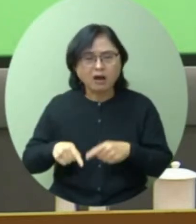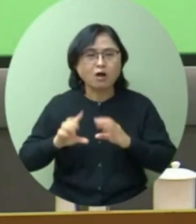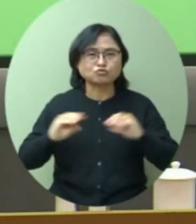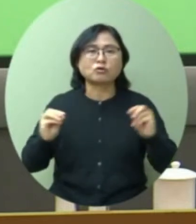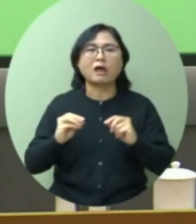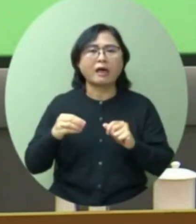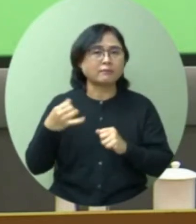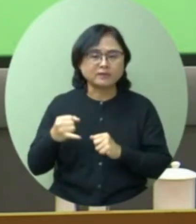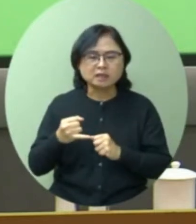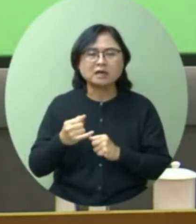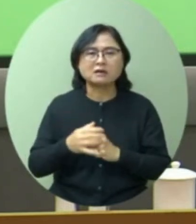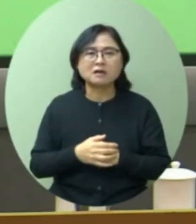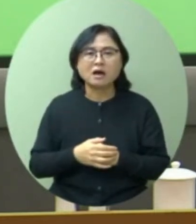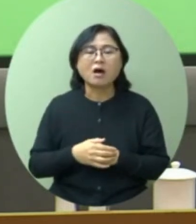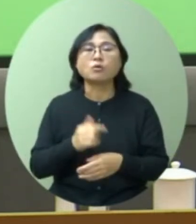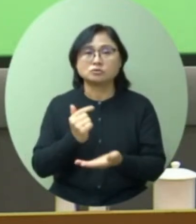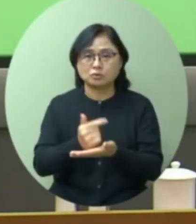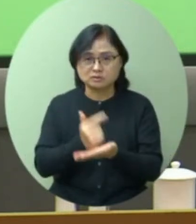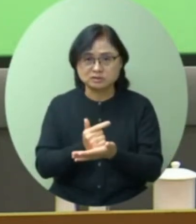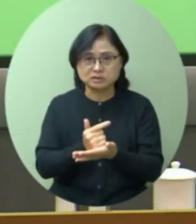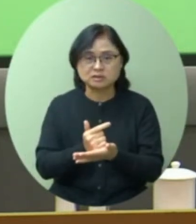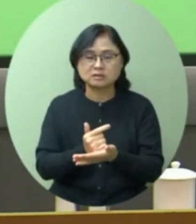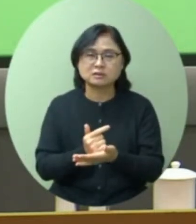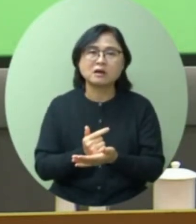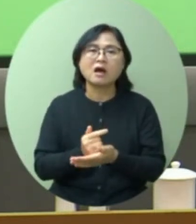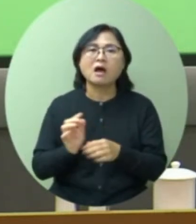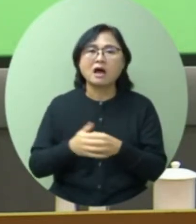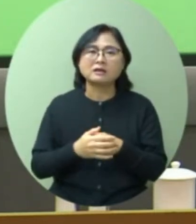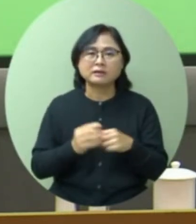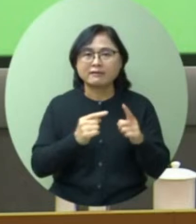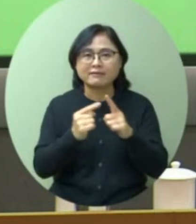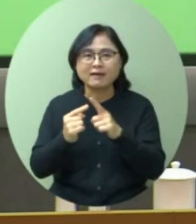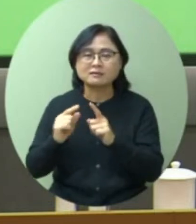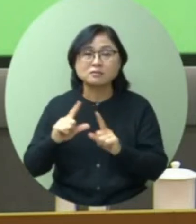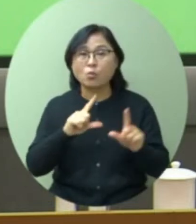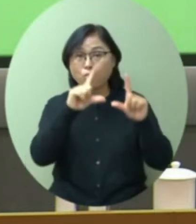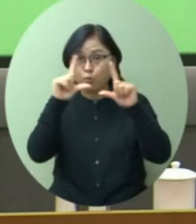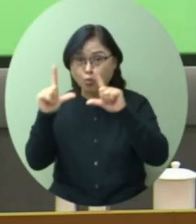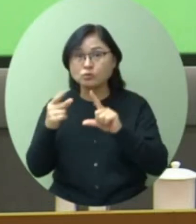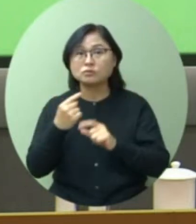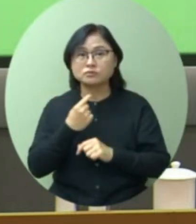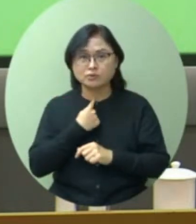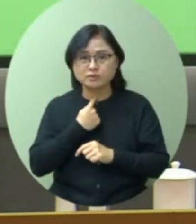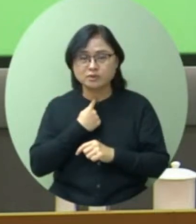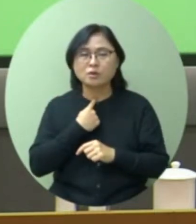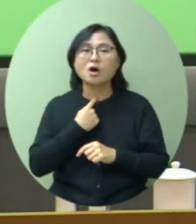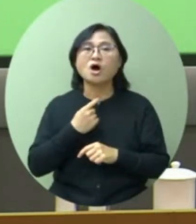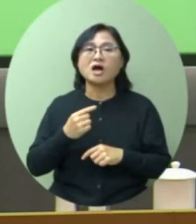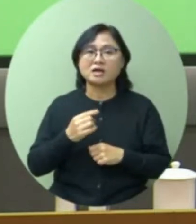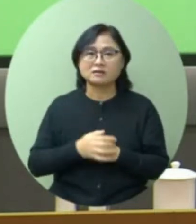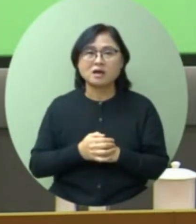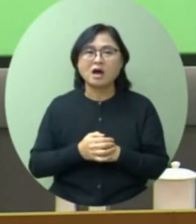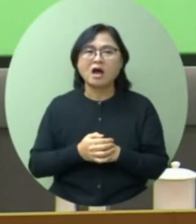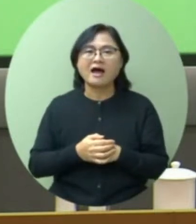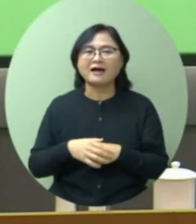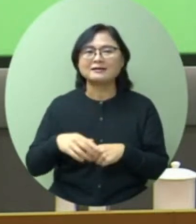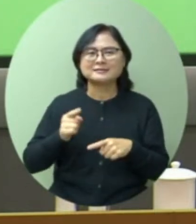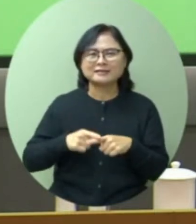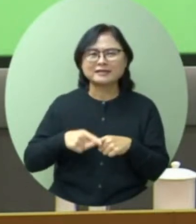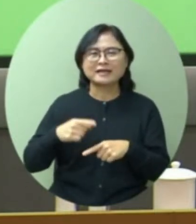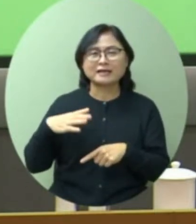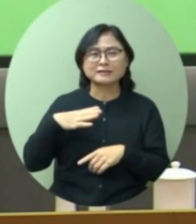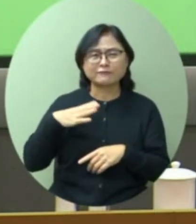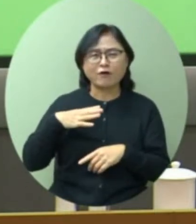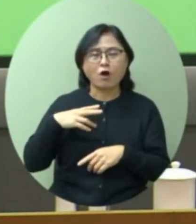us for over a decade. It cannot disappear overnight. And we need to bear in mind there is a